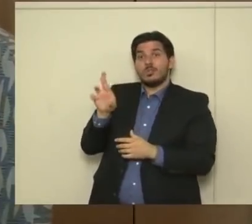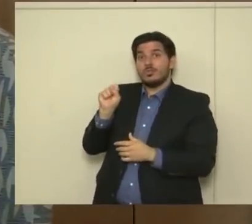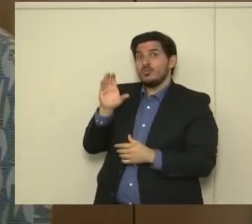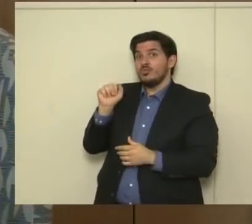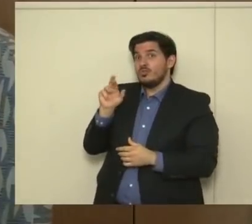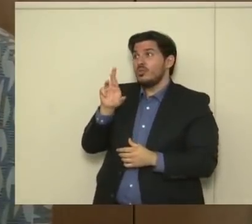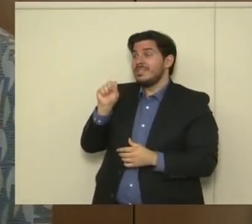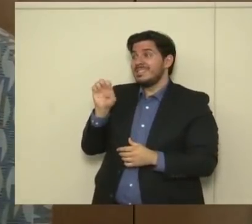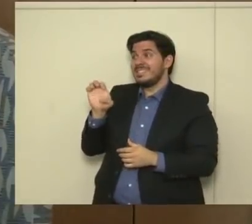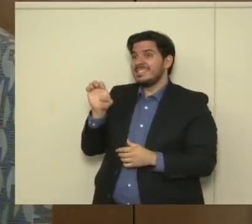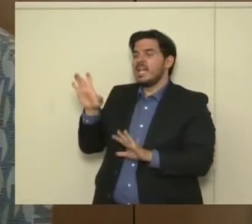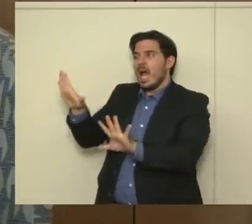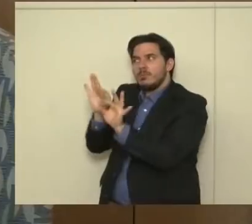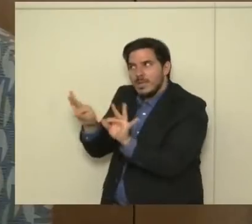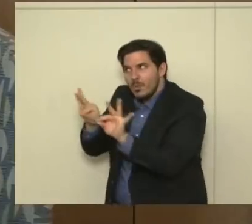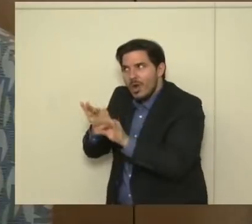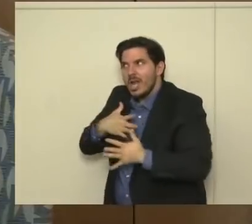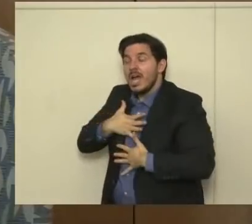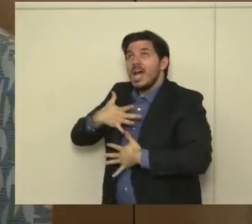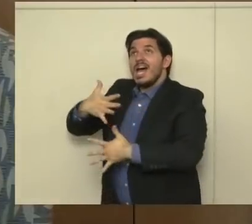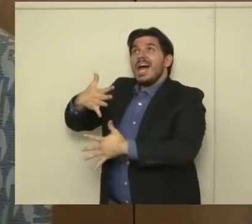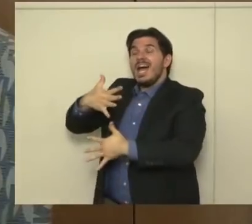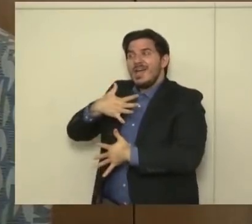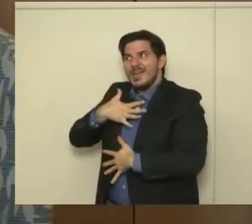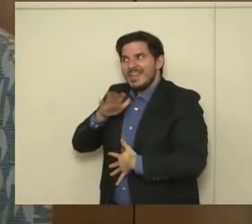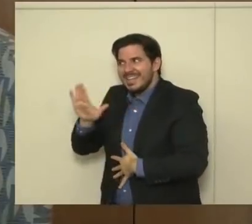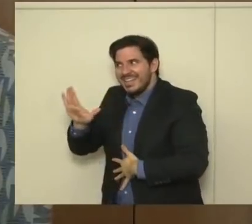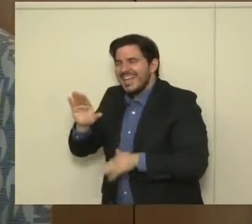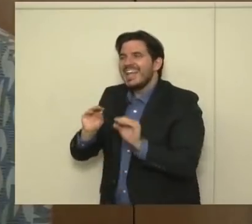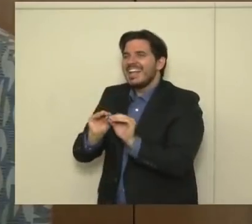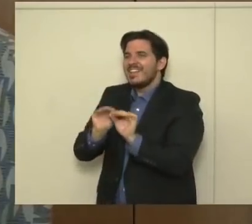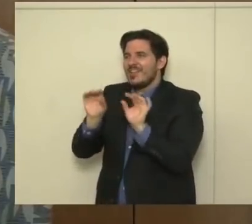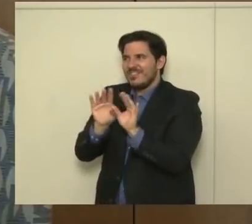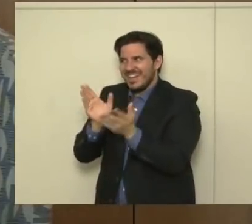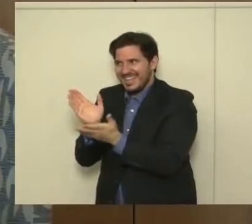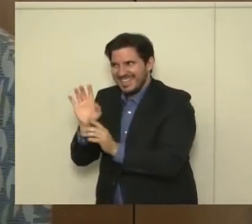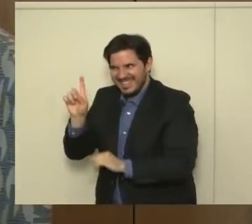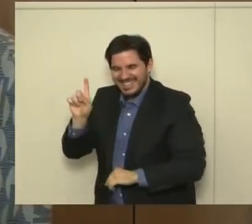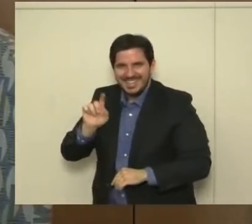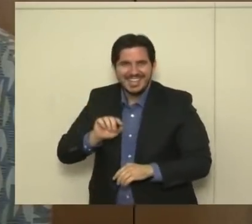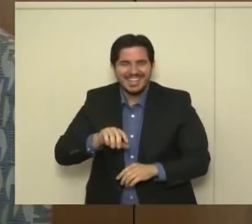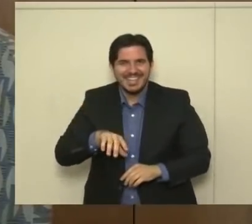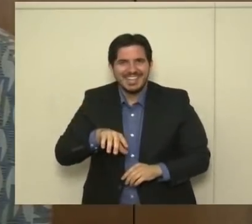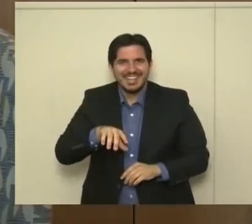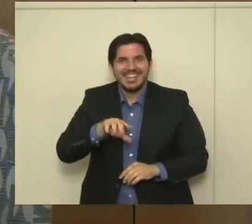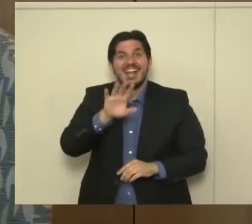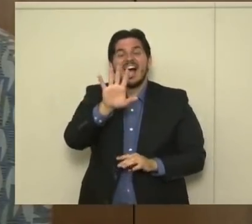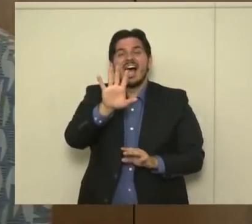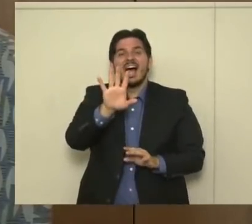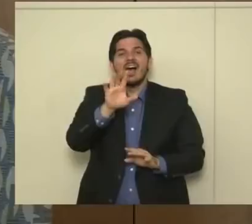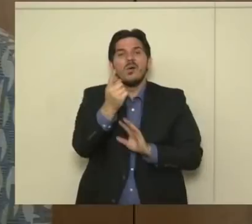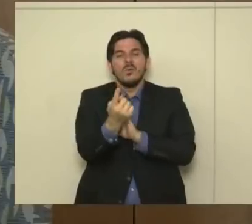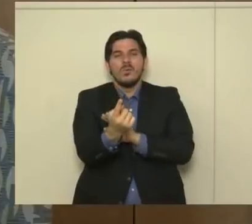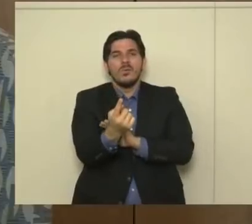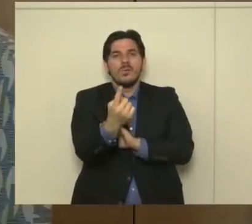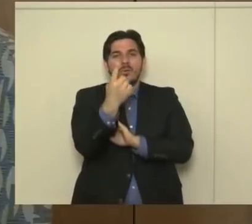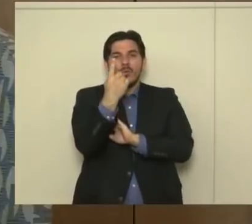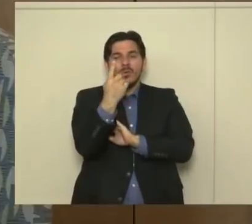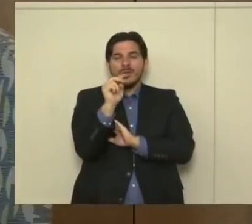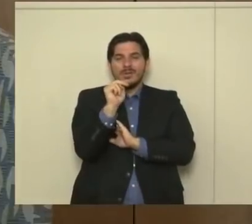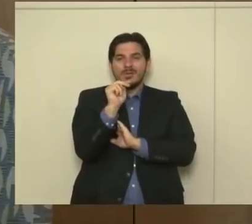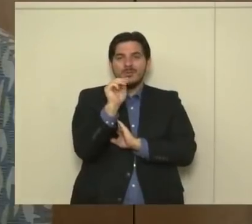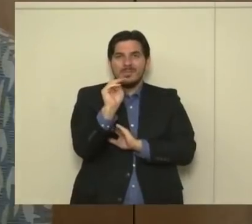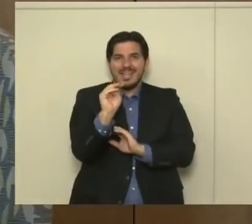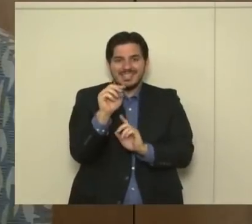to take a deep breath and then want to clarify. There is not a New Mexican who cannot get a COVID